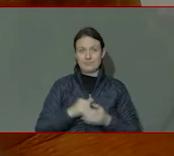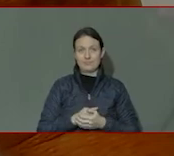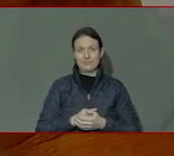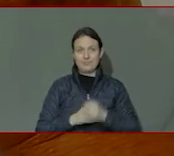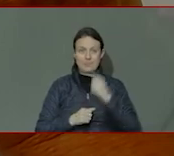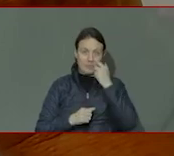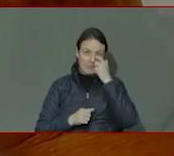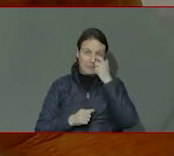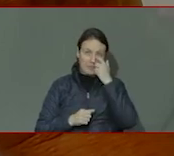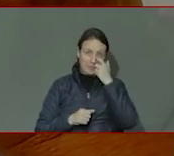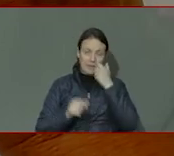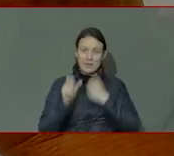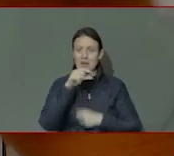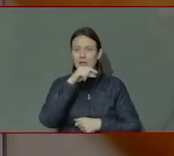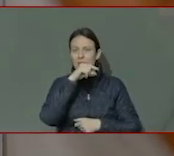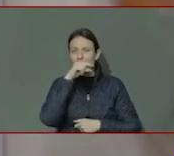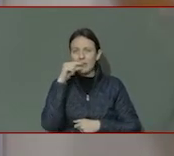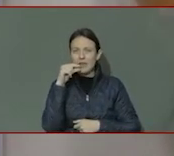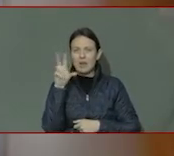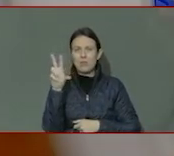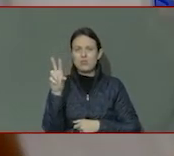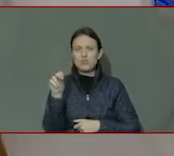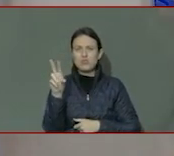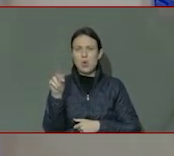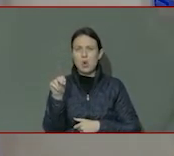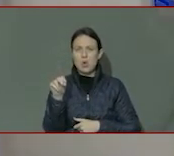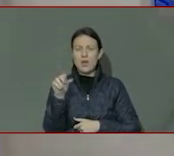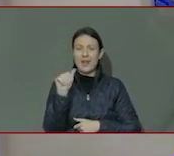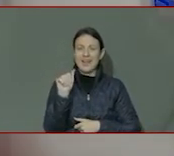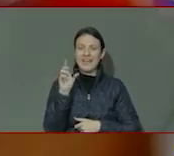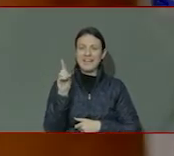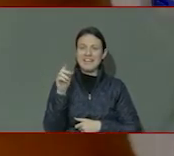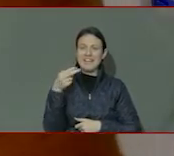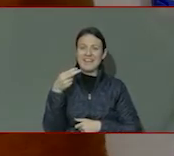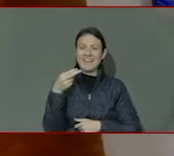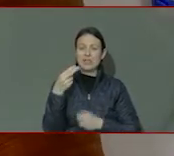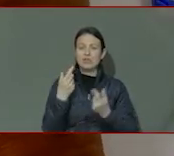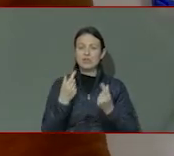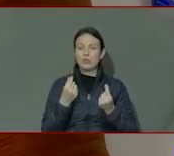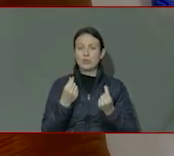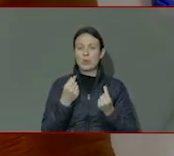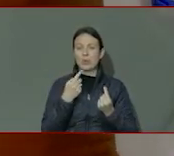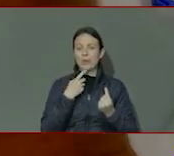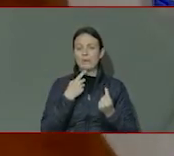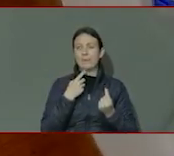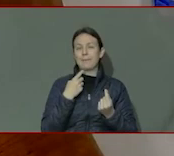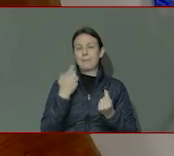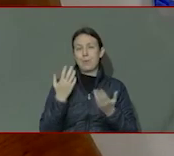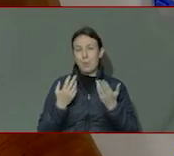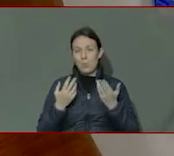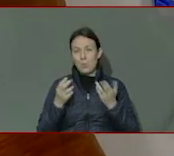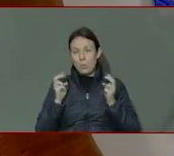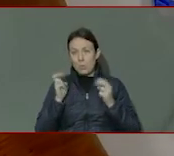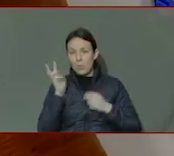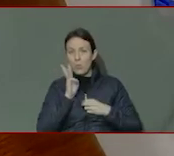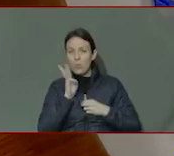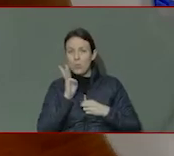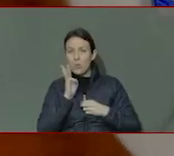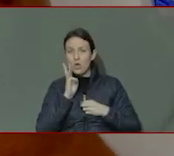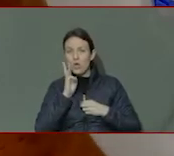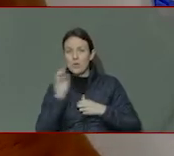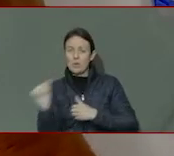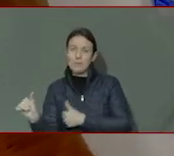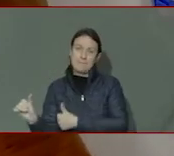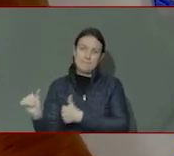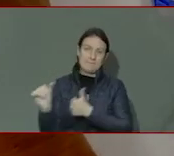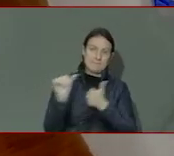not, ADH must now say, I'm working against this. I rather want the water from here to go